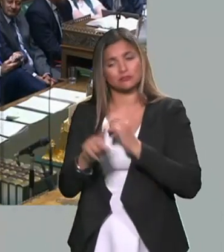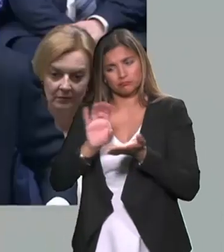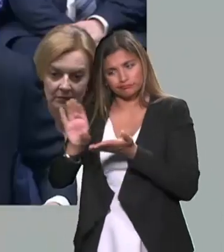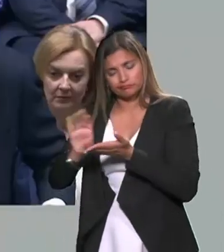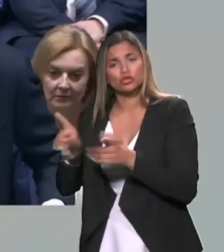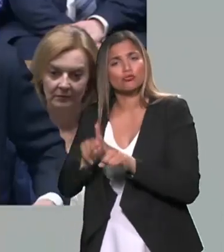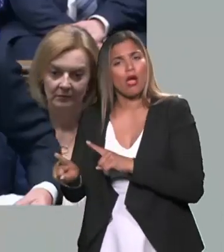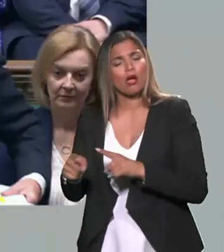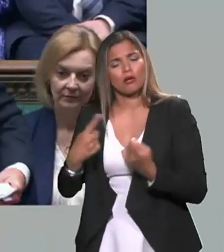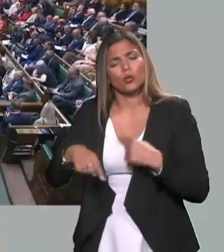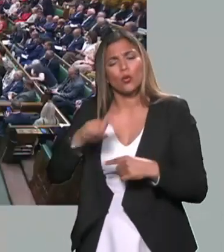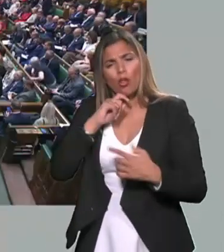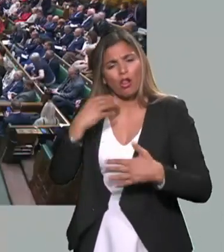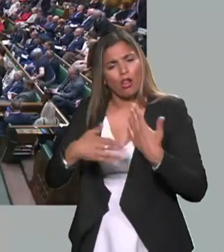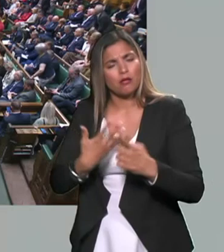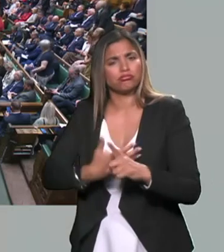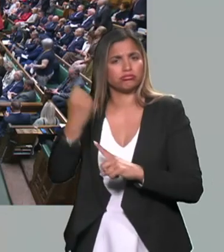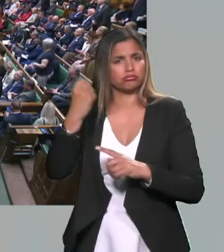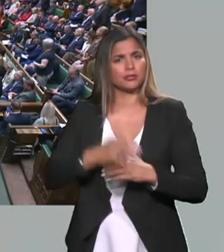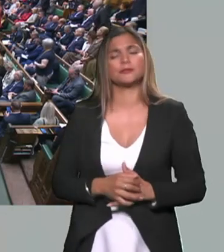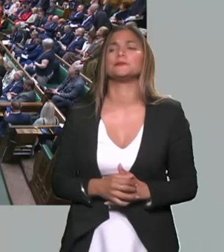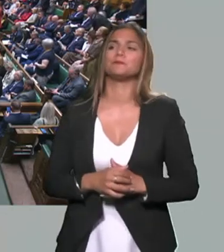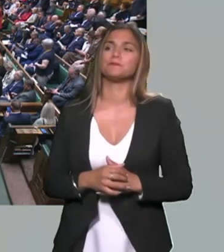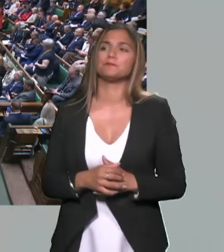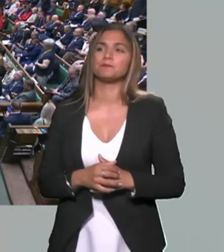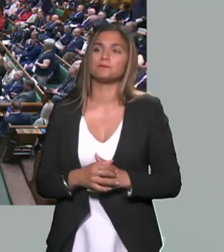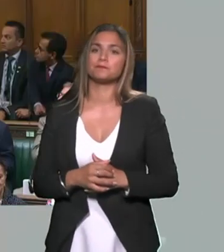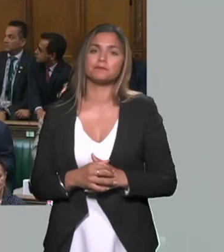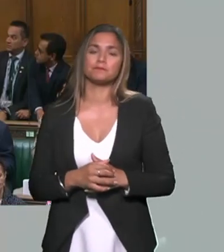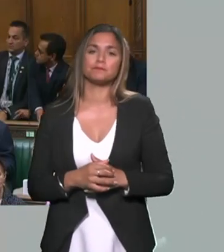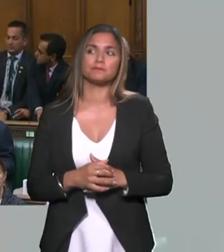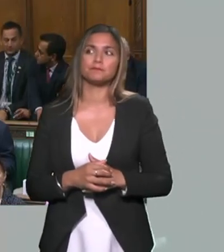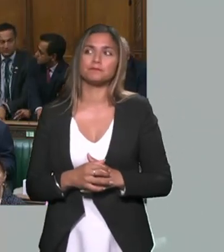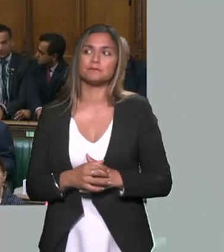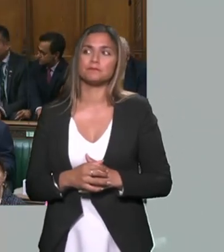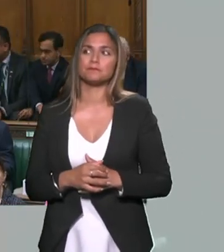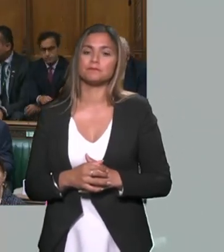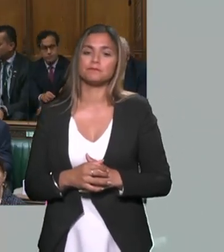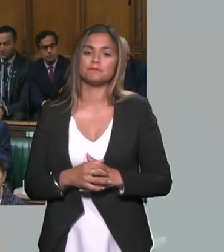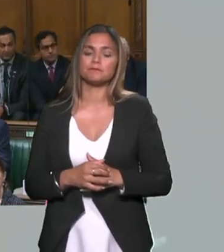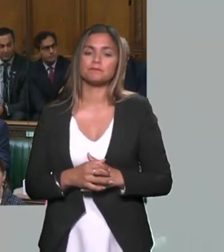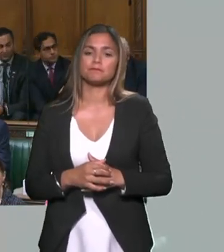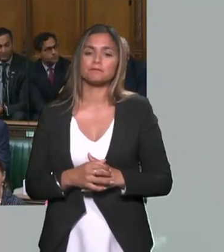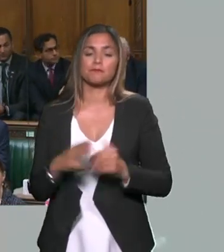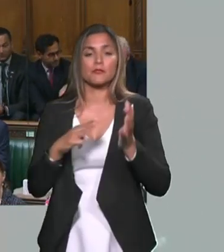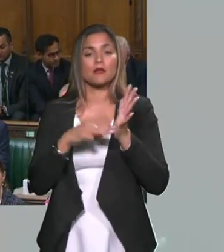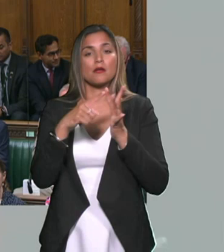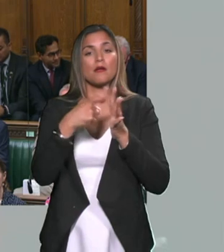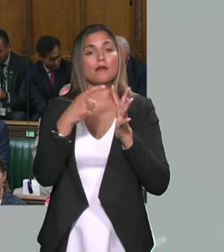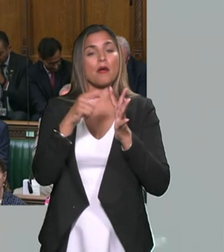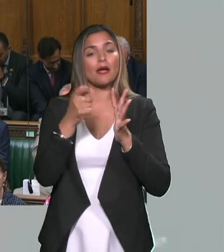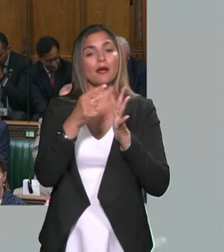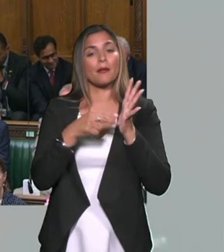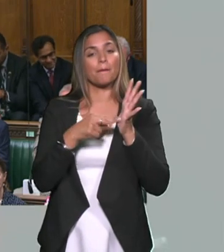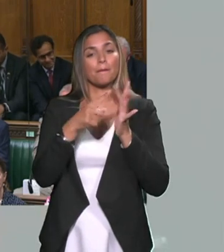strongly the other side. We now come to a close question, Sir Mike Penning. Number 8, Mr. Speaker. Yeah. Minister. I thank